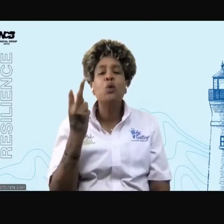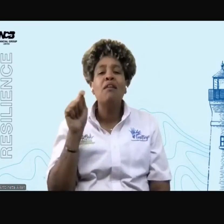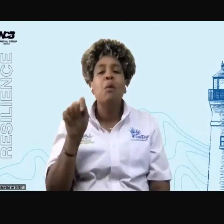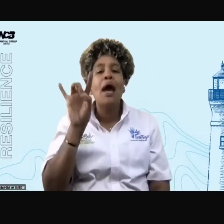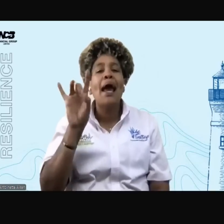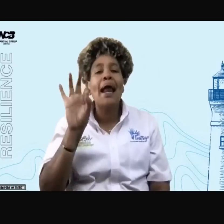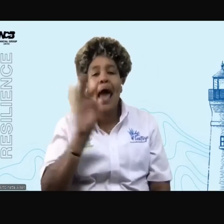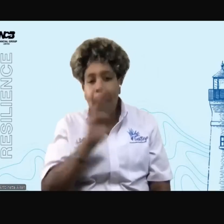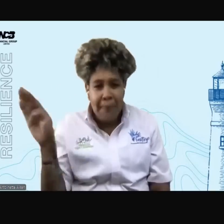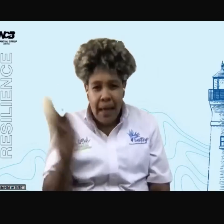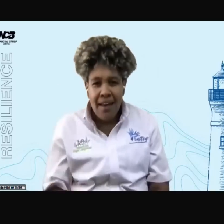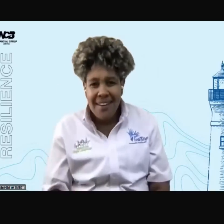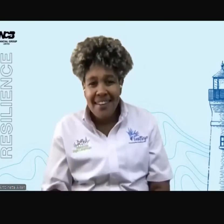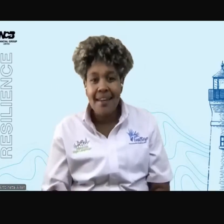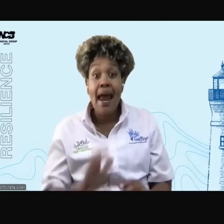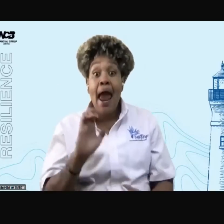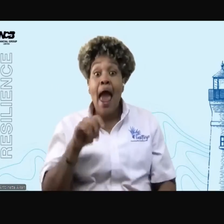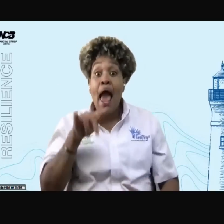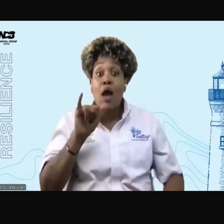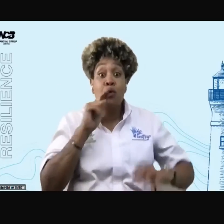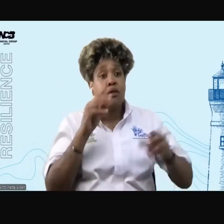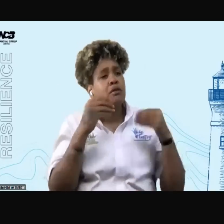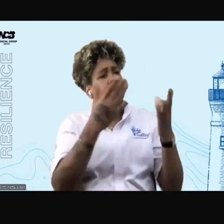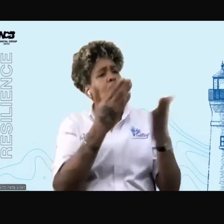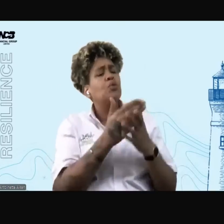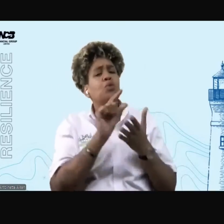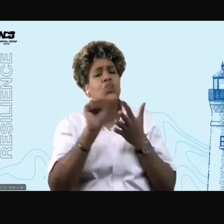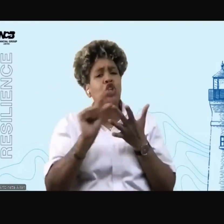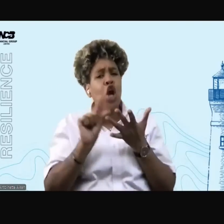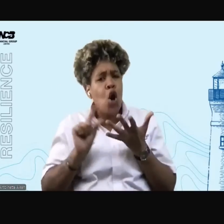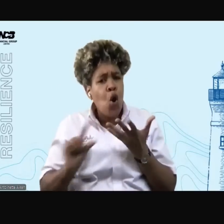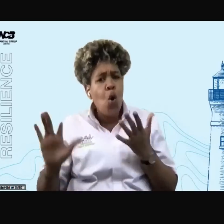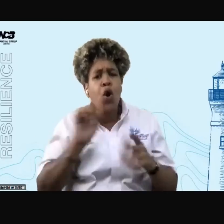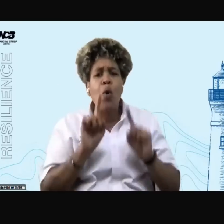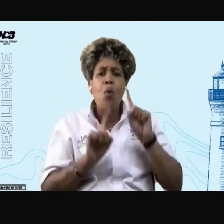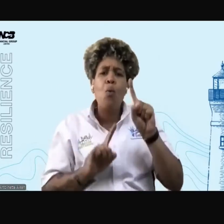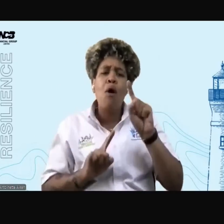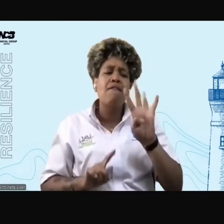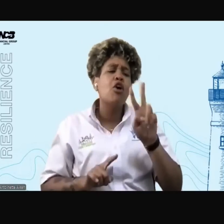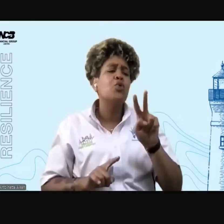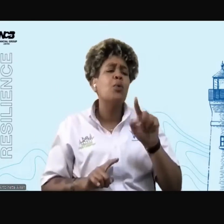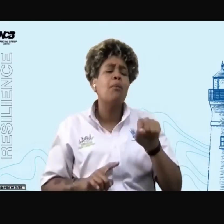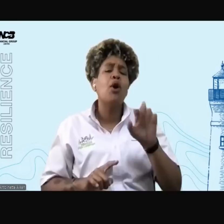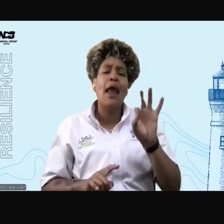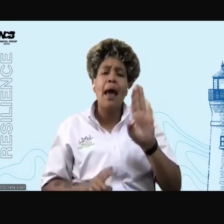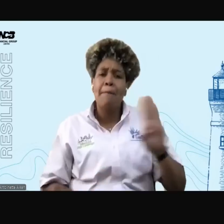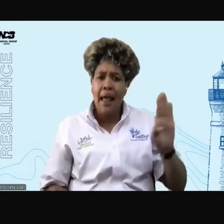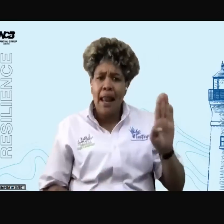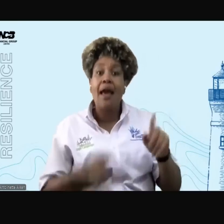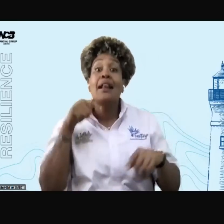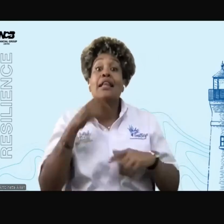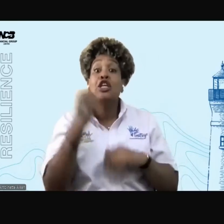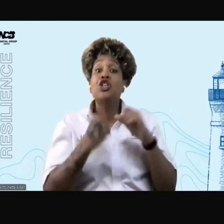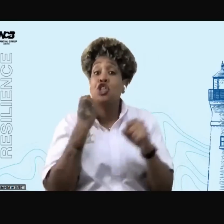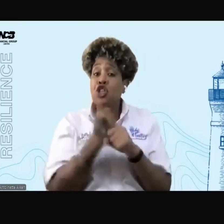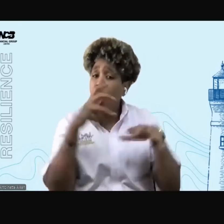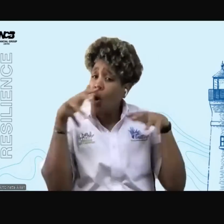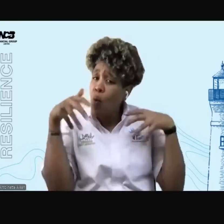$212.89 billion. Equity attributable to shareholders, $142.9 billion. This year,